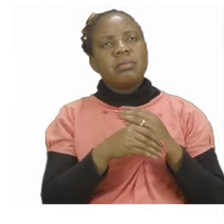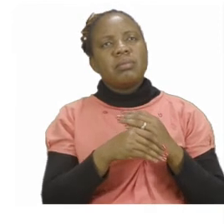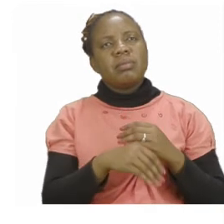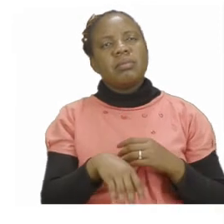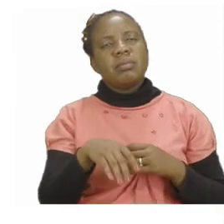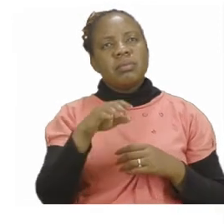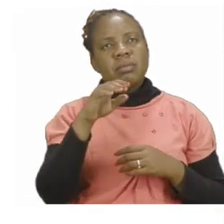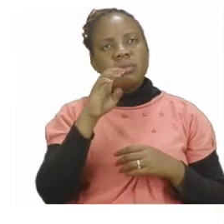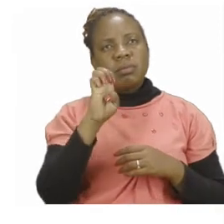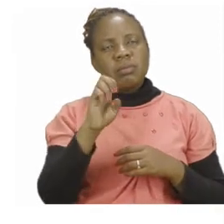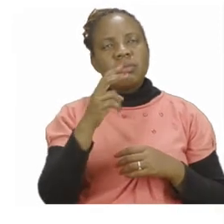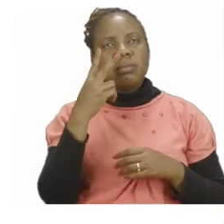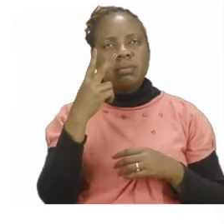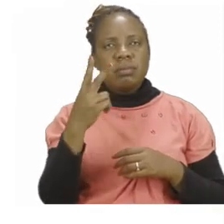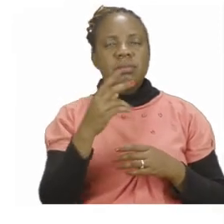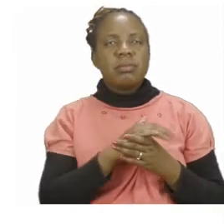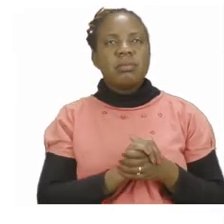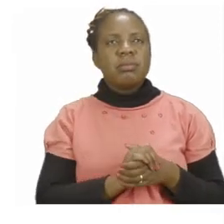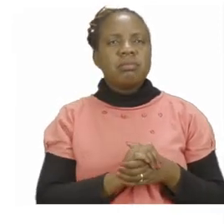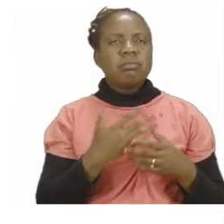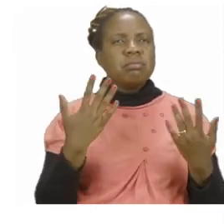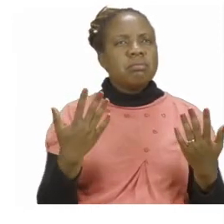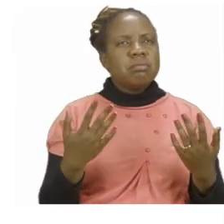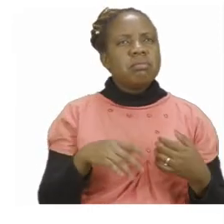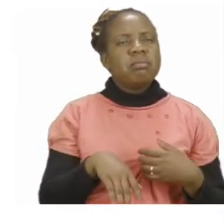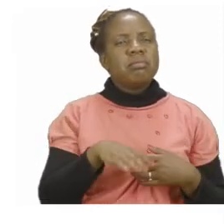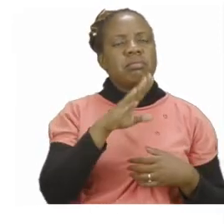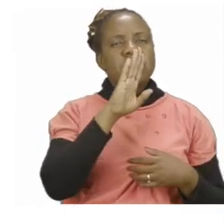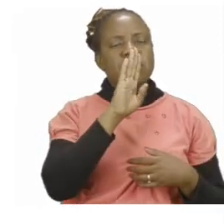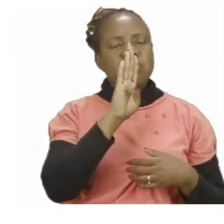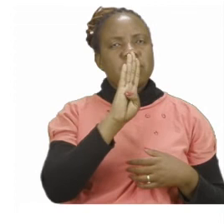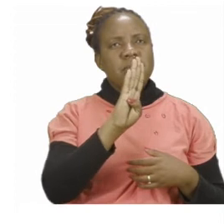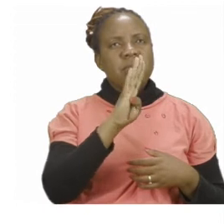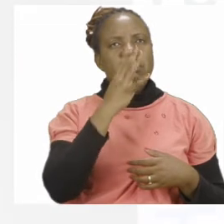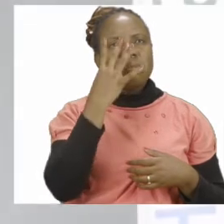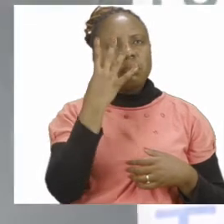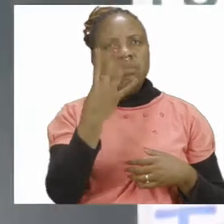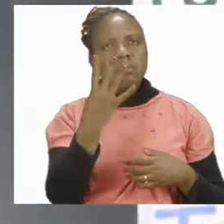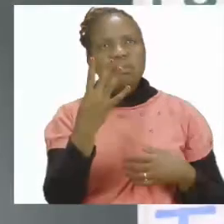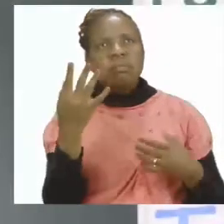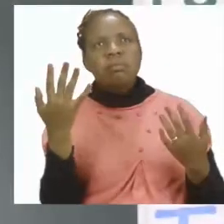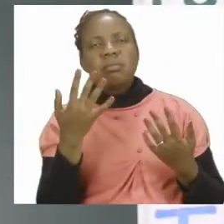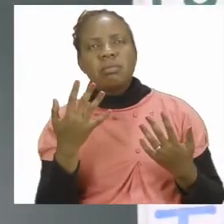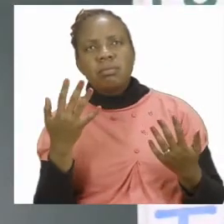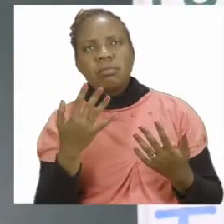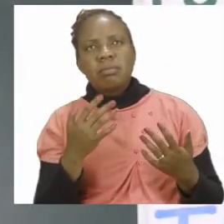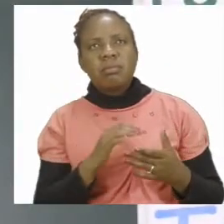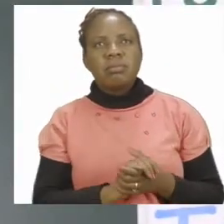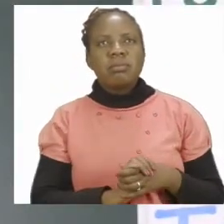Now let's quickly find B4 to see if we find the play